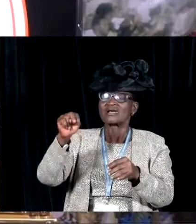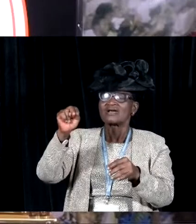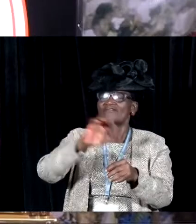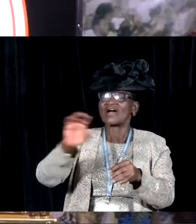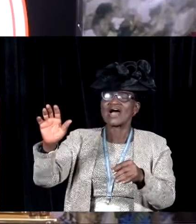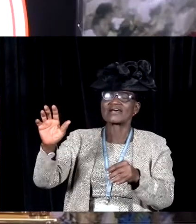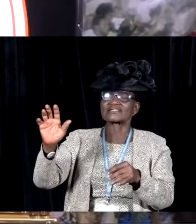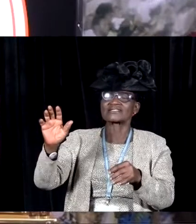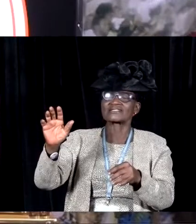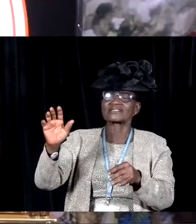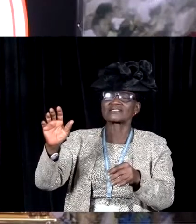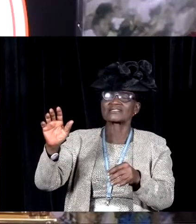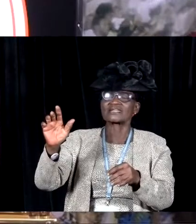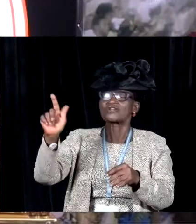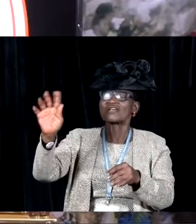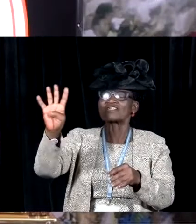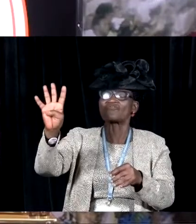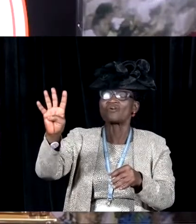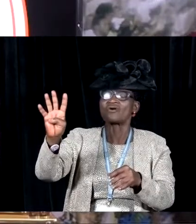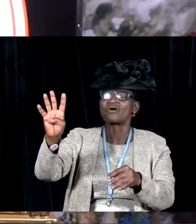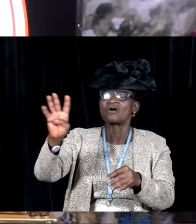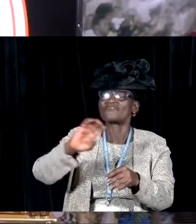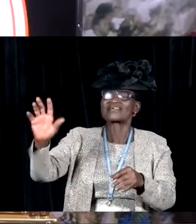to 35,